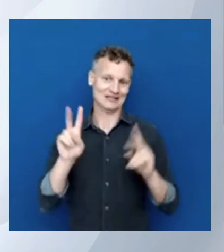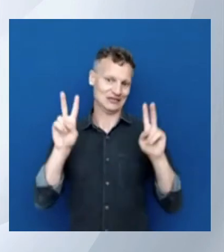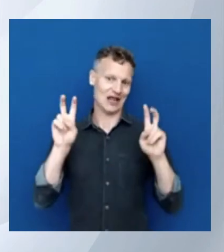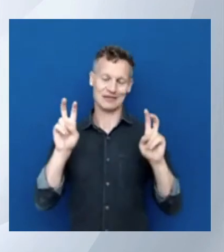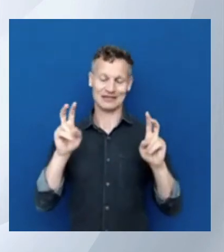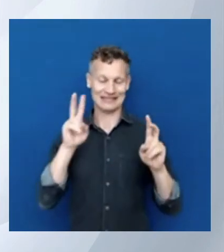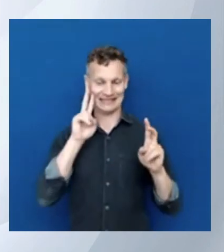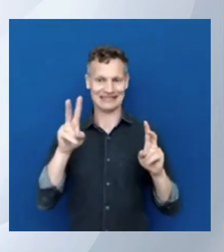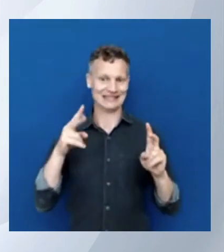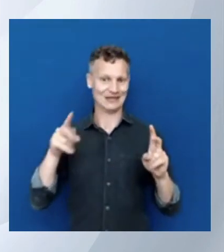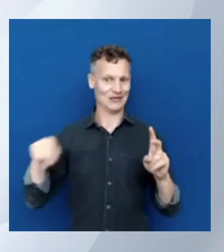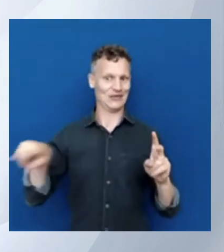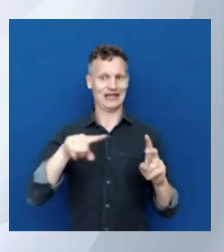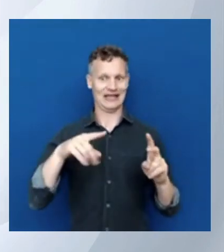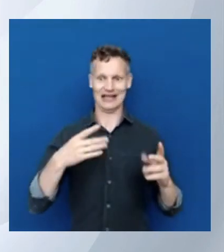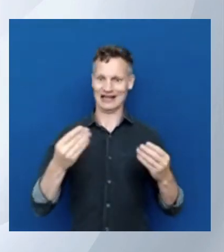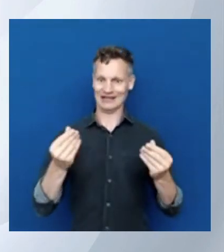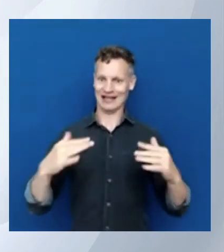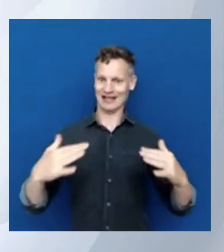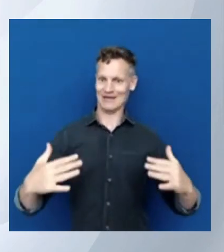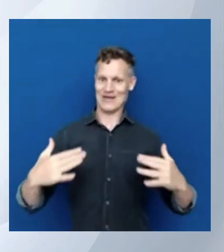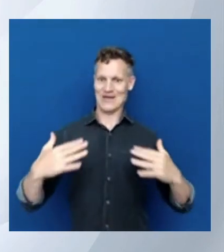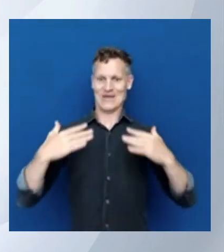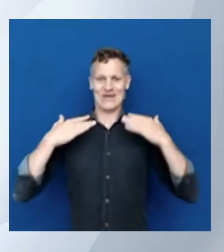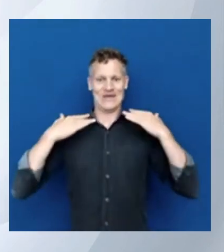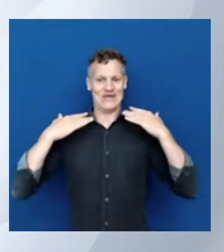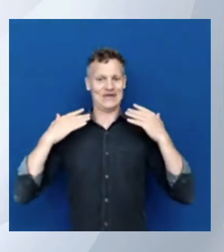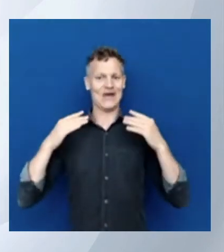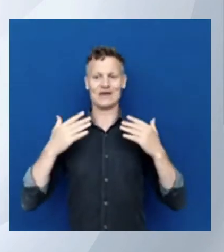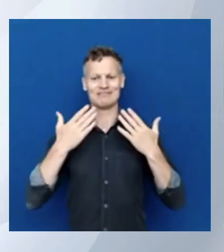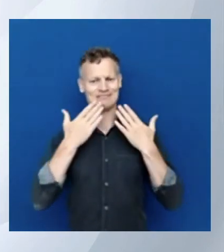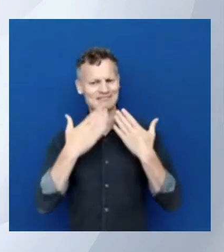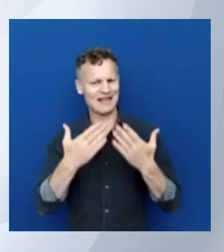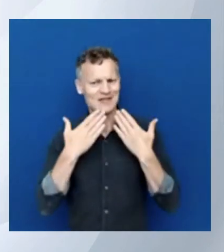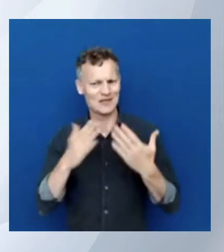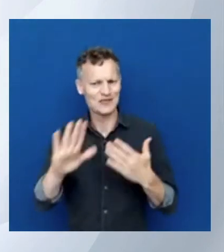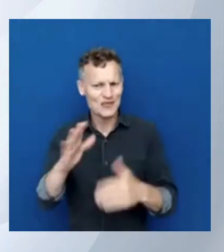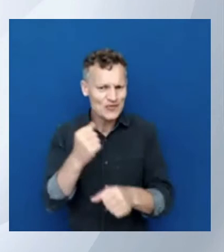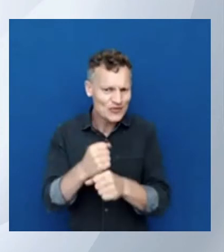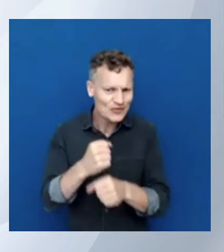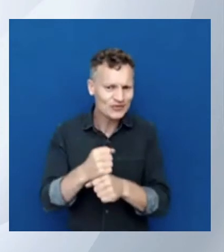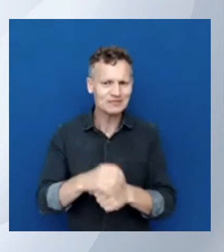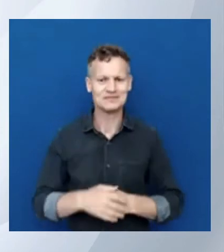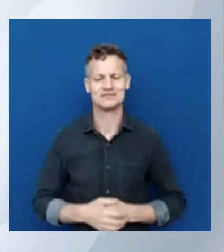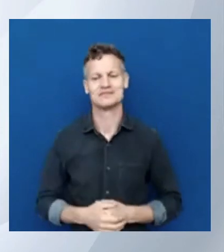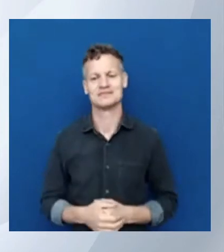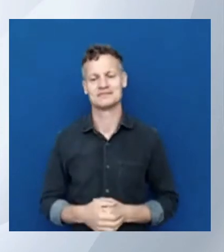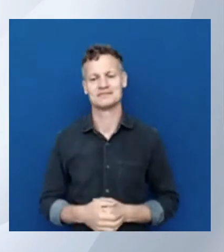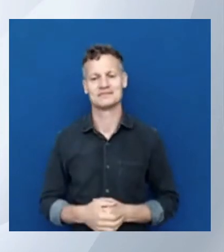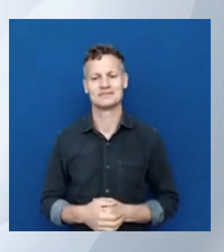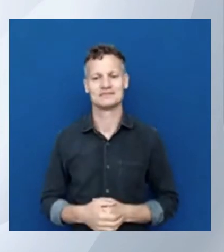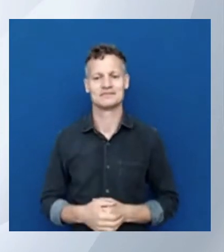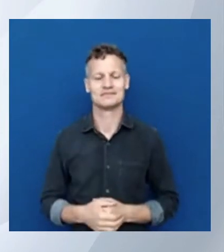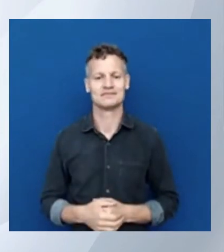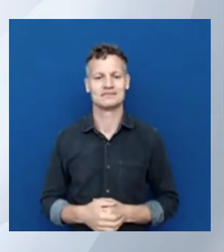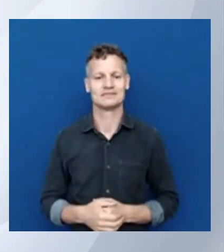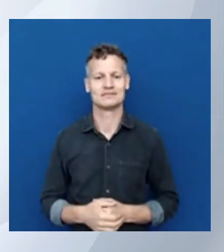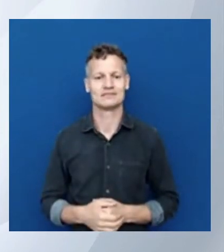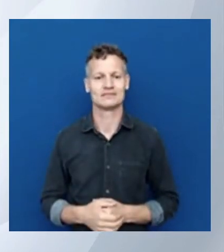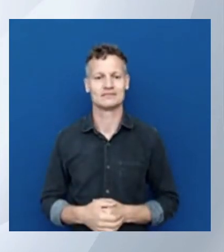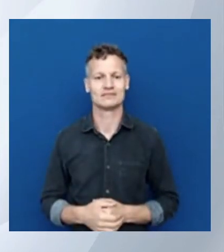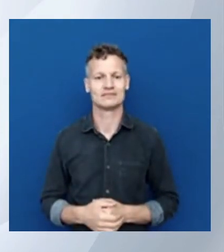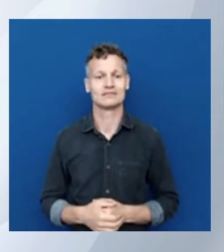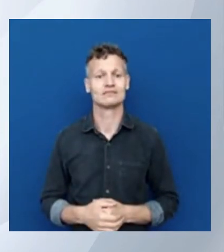So thank you very much for all the work you do. Now, I can imagine